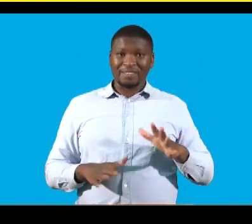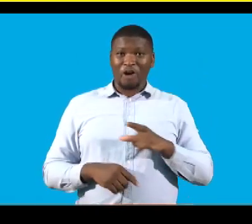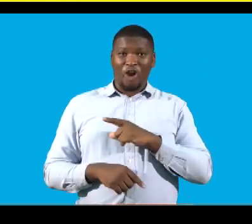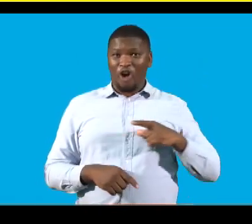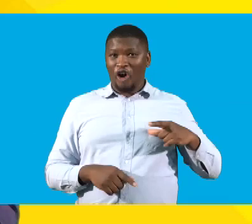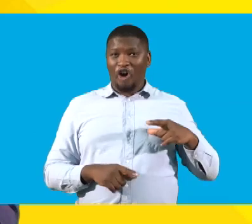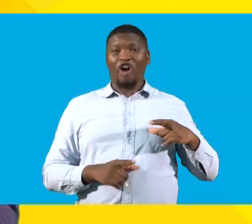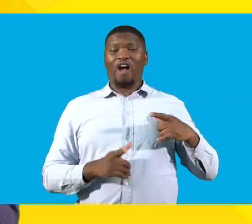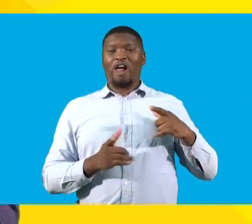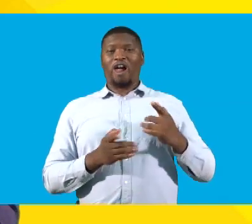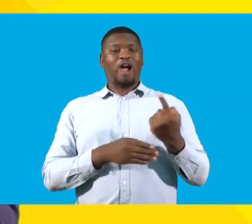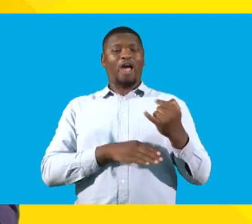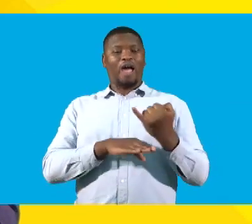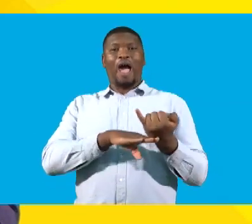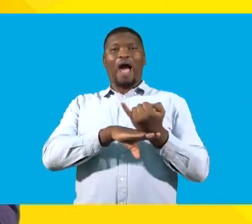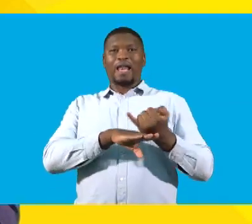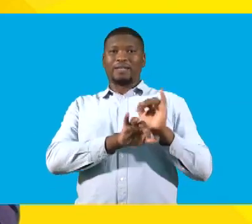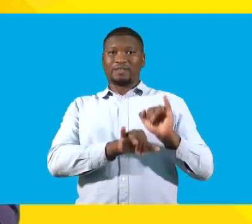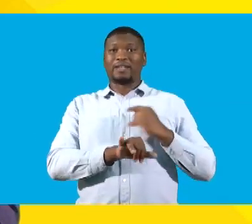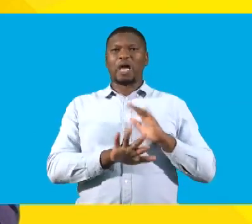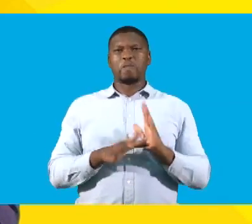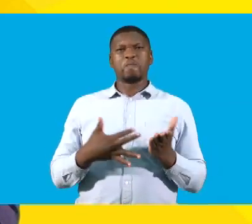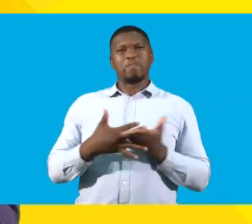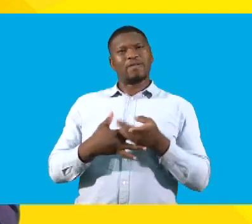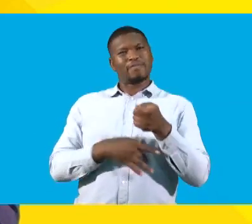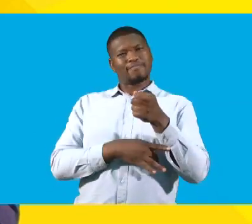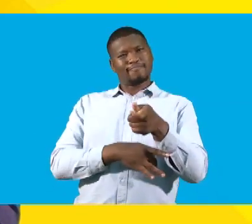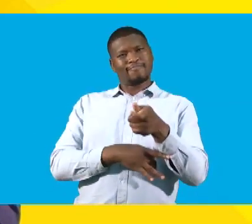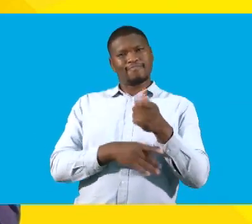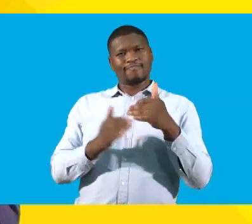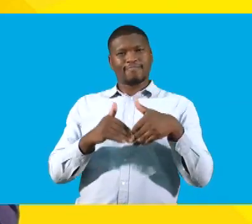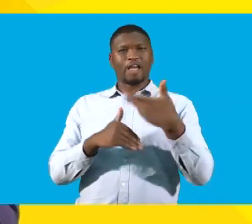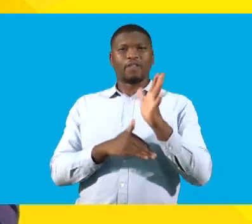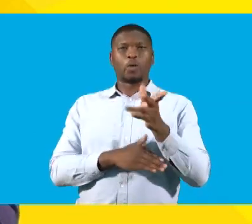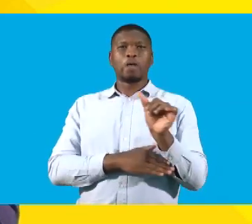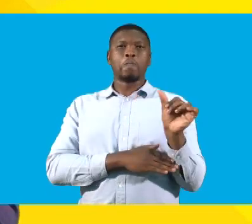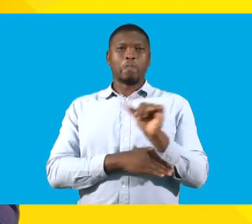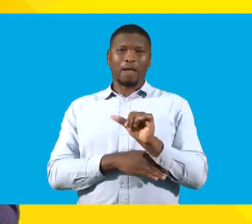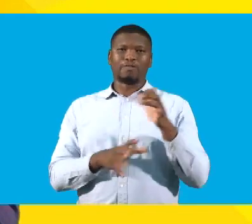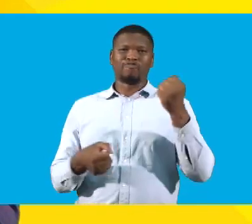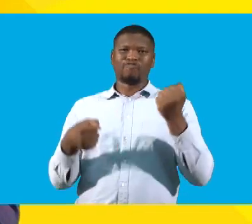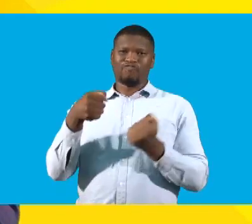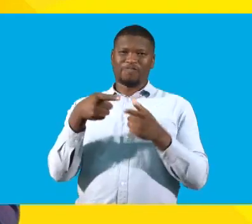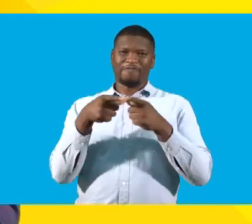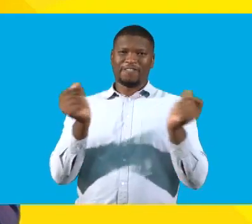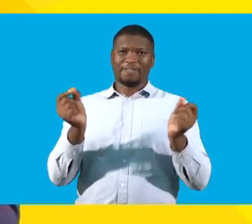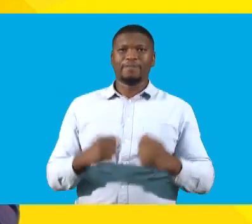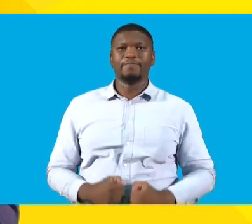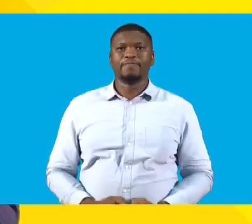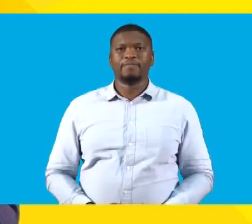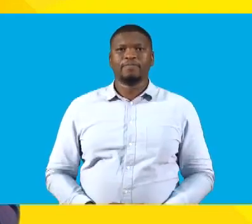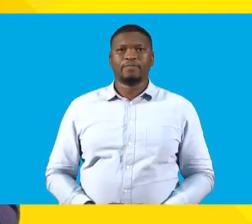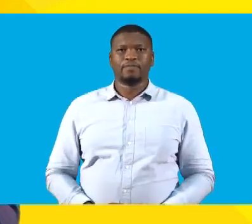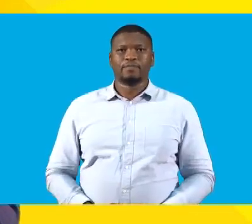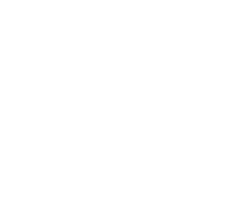have been on the algae island for far too long, so let's quickly take a quick commercial break and then we'll be back to wrap things